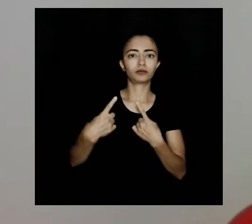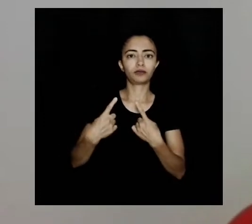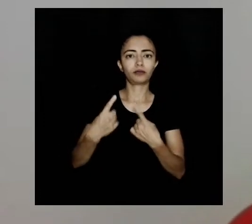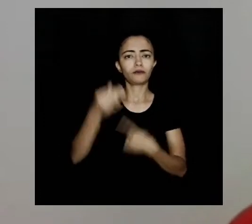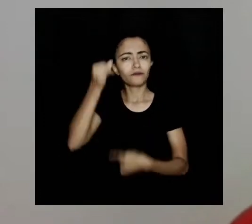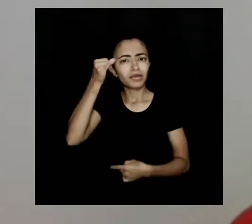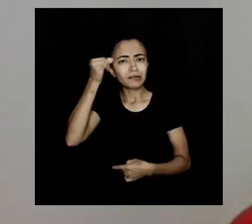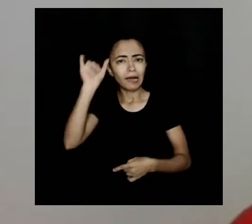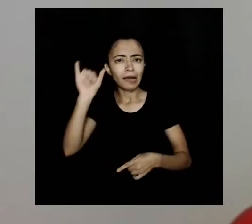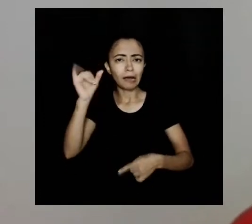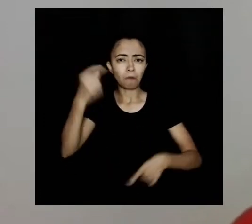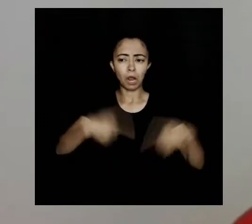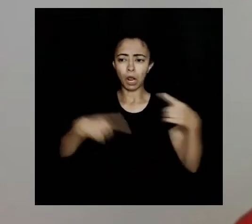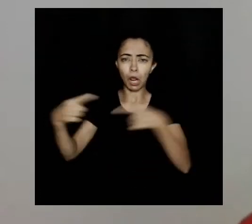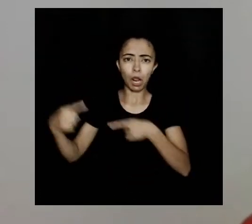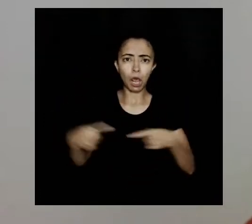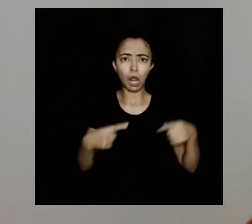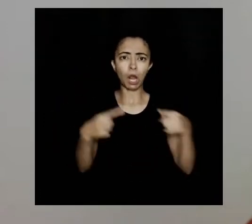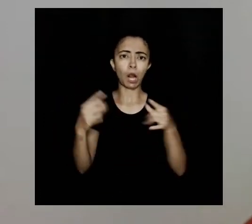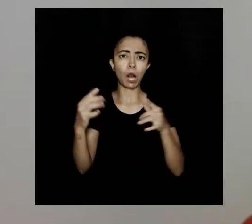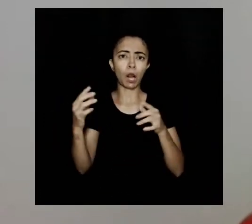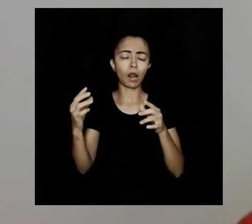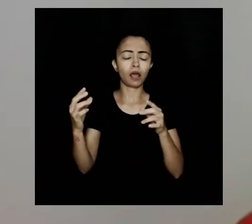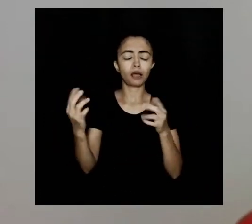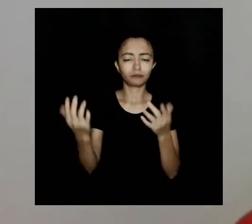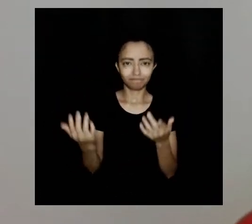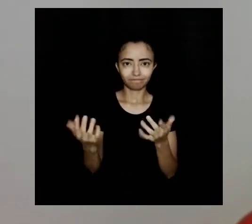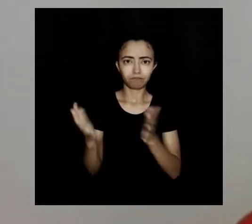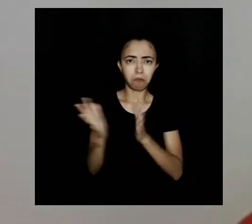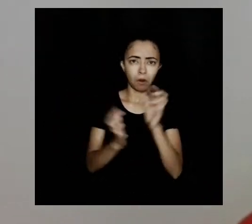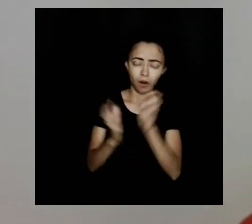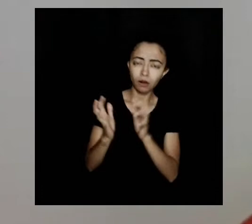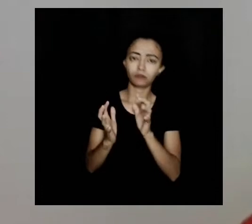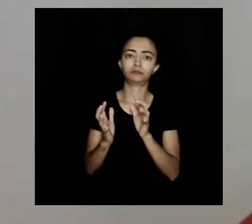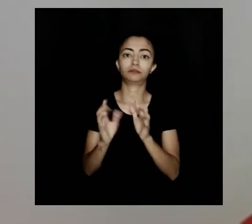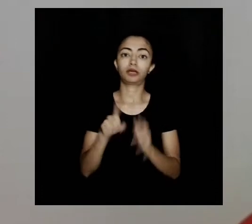And the challenge is to avoid